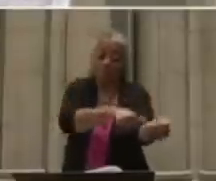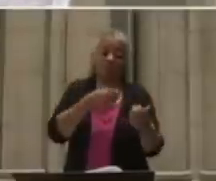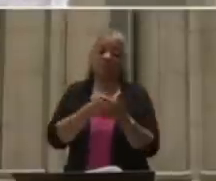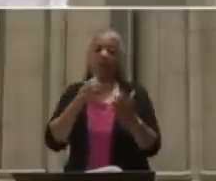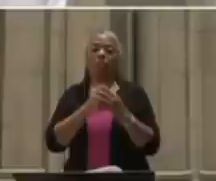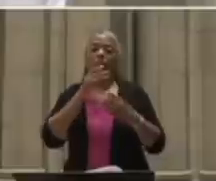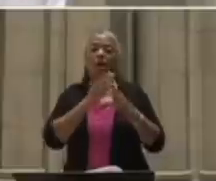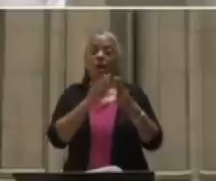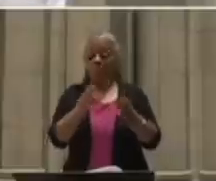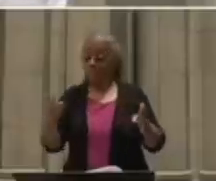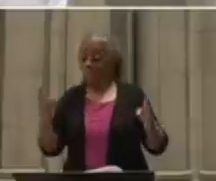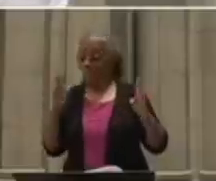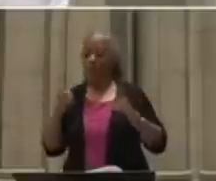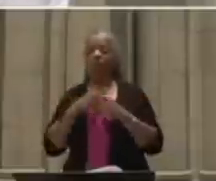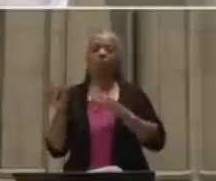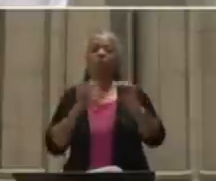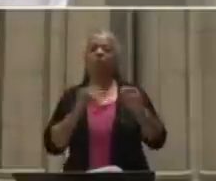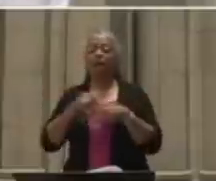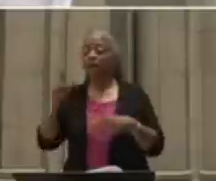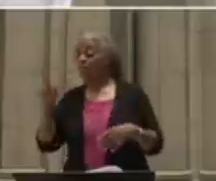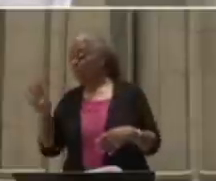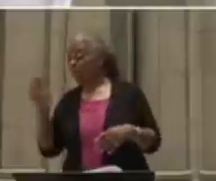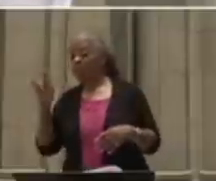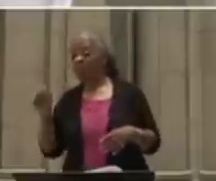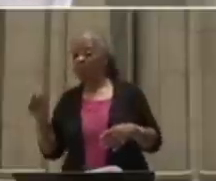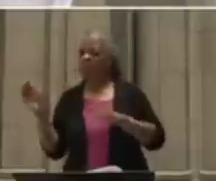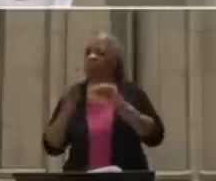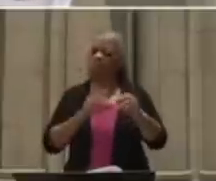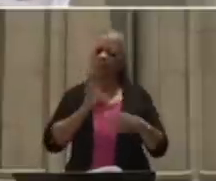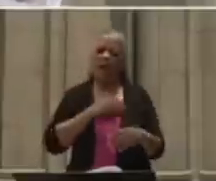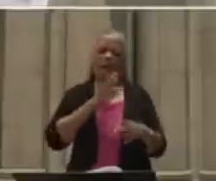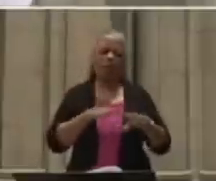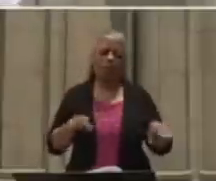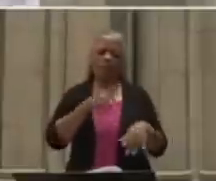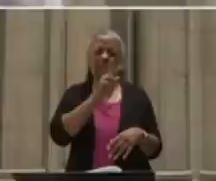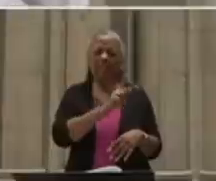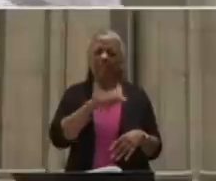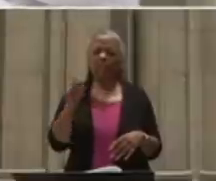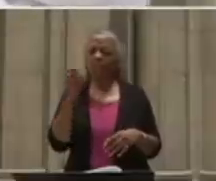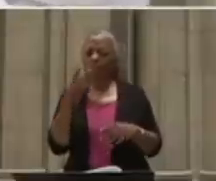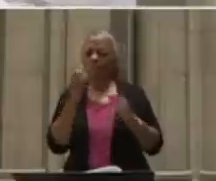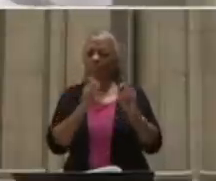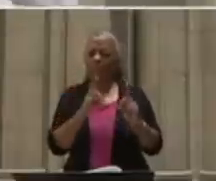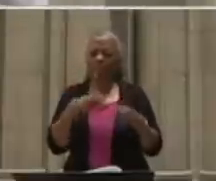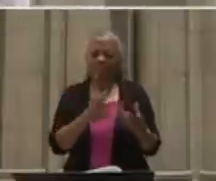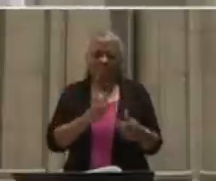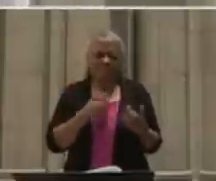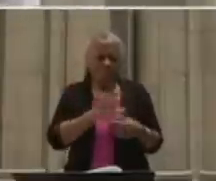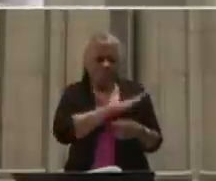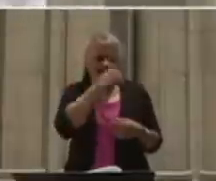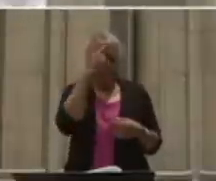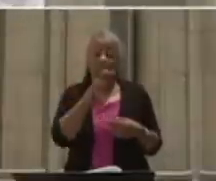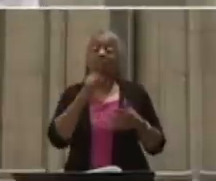a border wall, we could move that $24 billion into our children's K-12 education and give life to their dreams. If